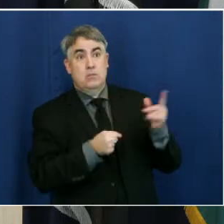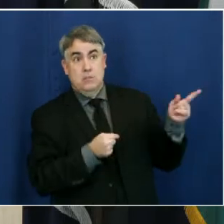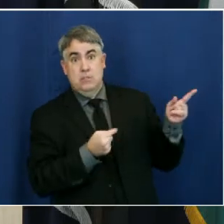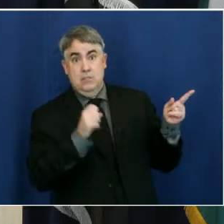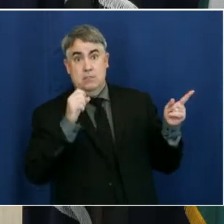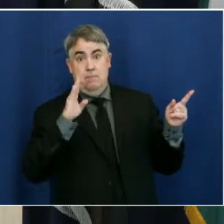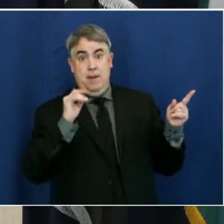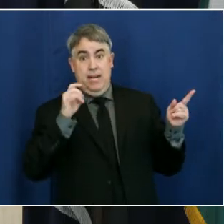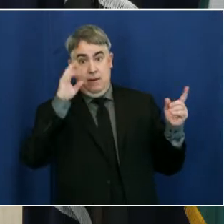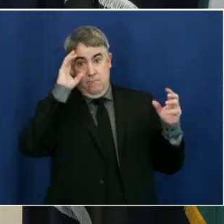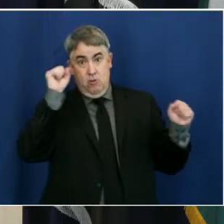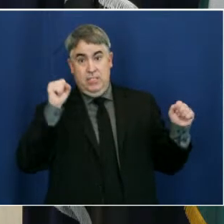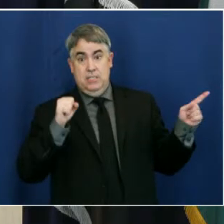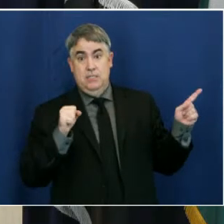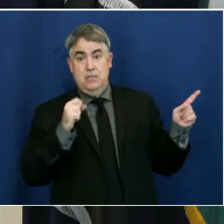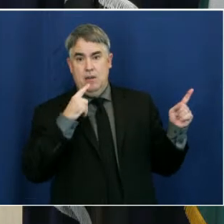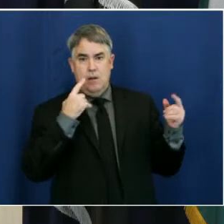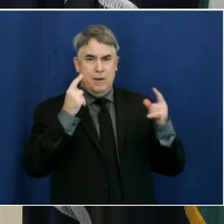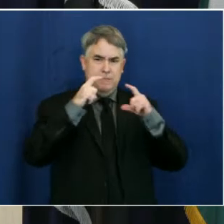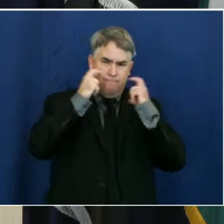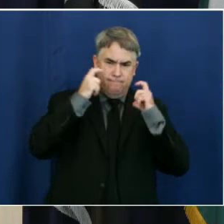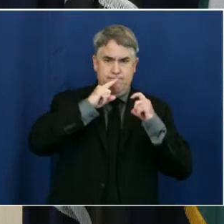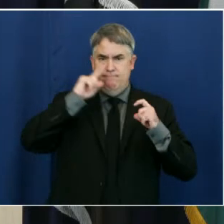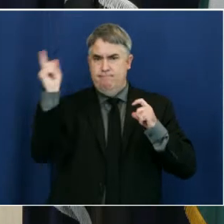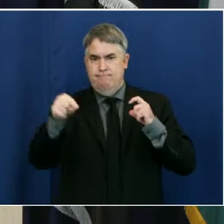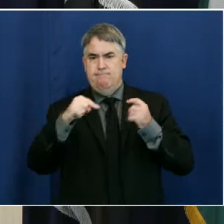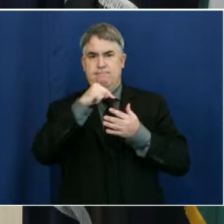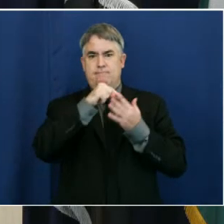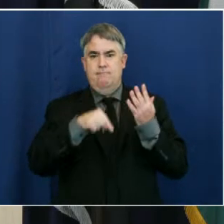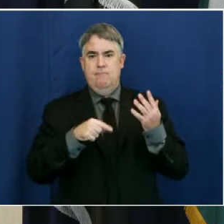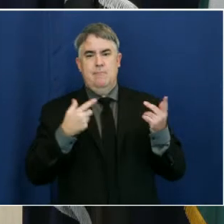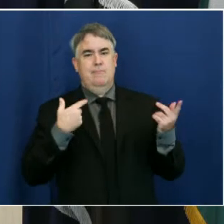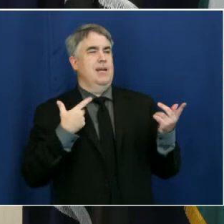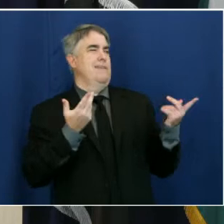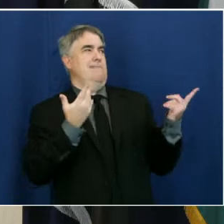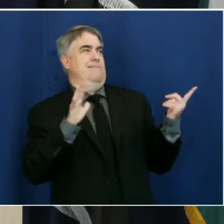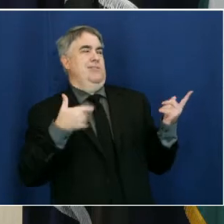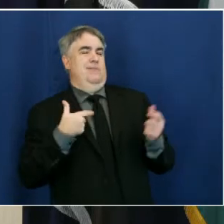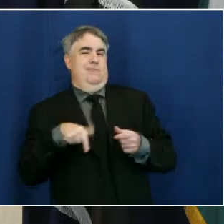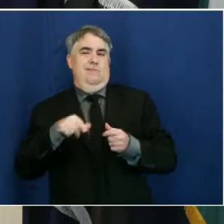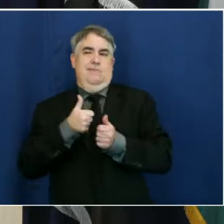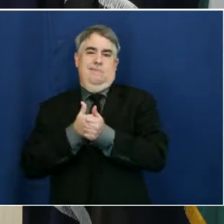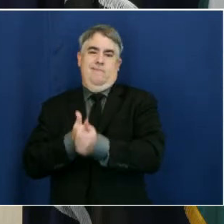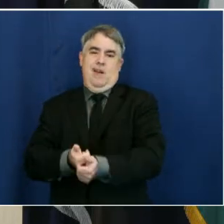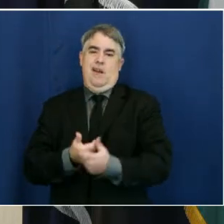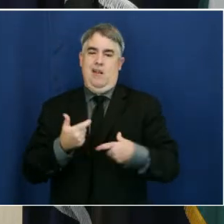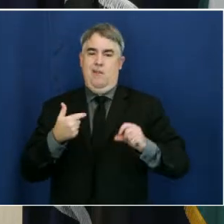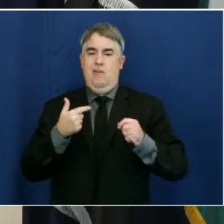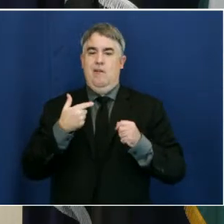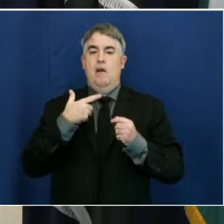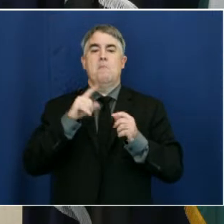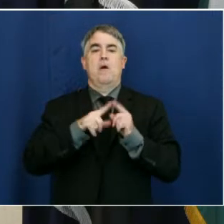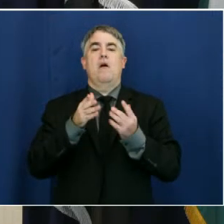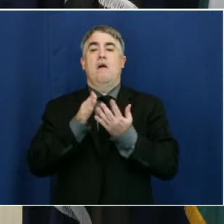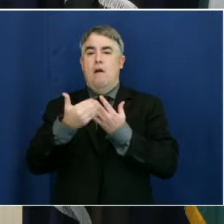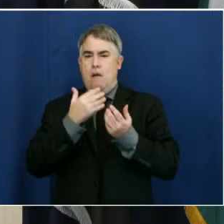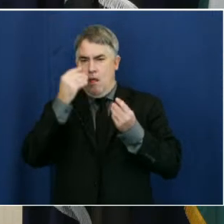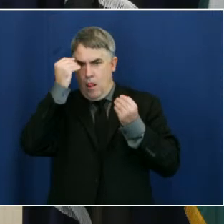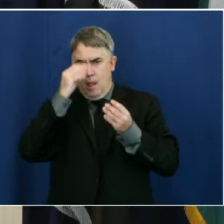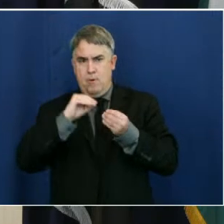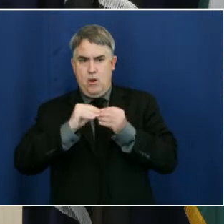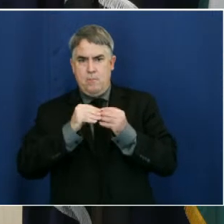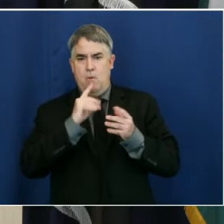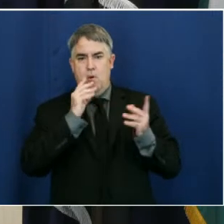to wear face coverings or things that we've done. Transparency and data and dashboards and all of that, again, are things that we've been doing